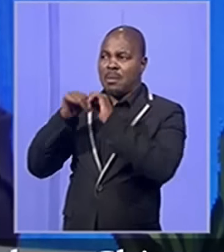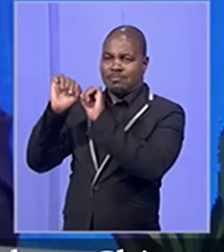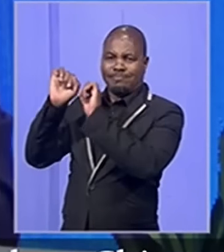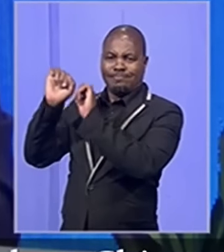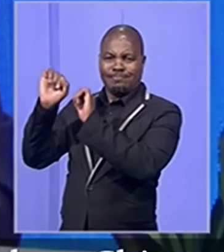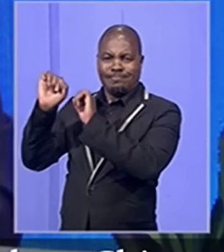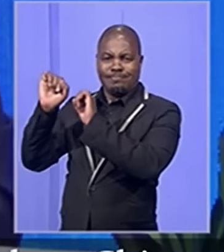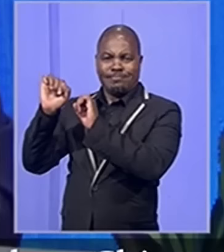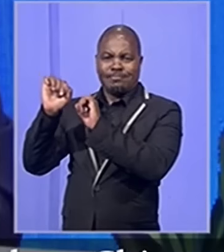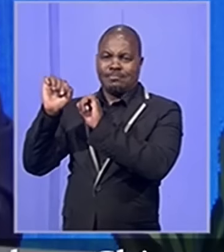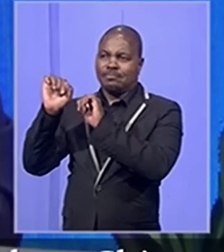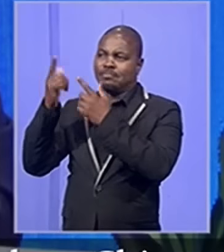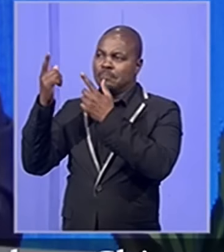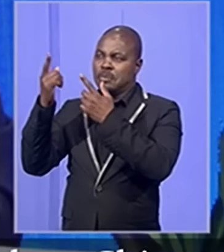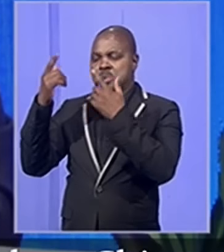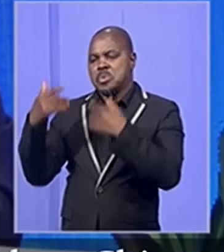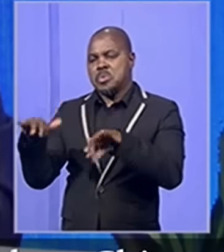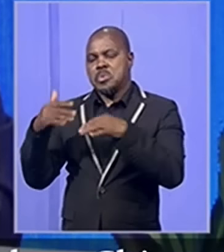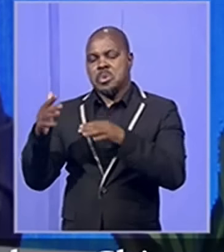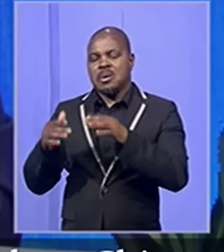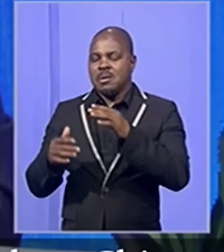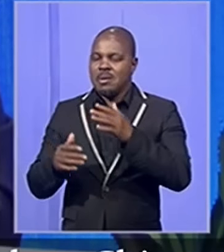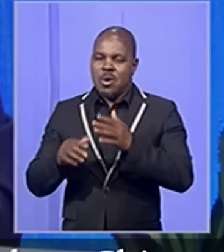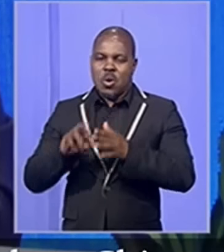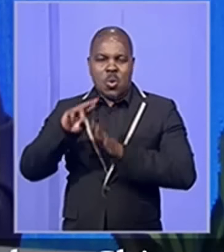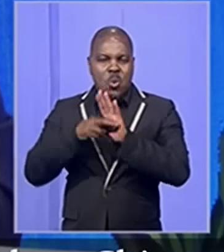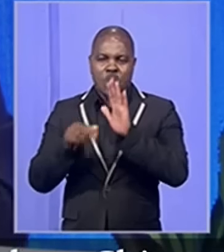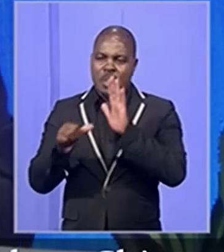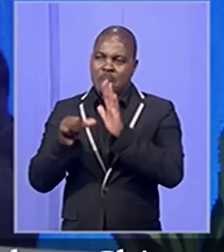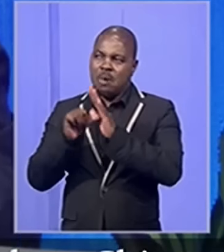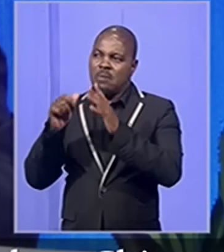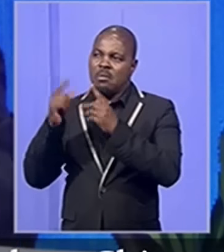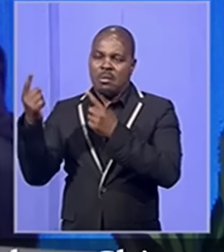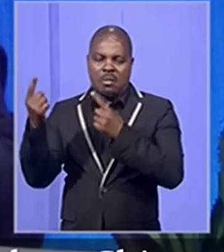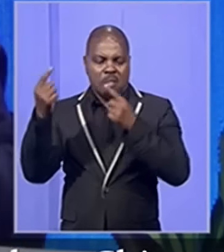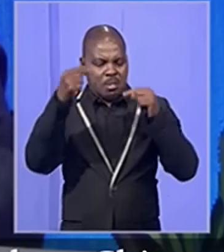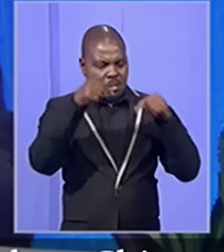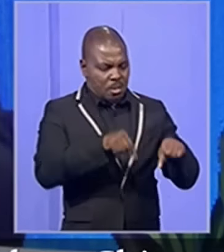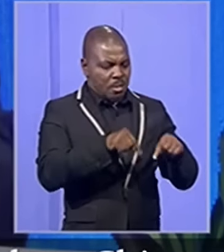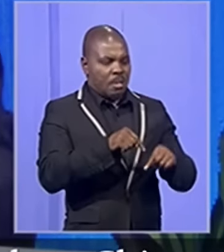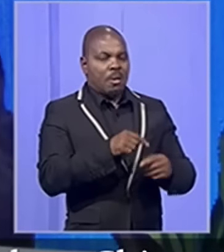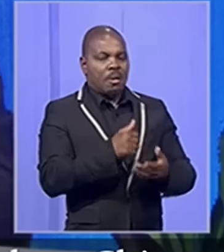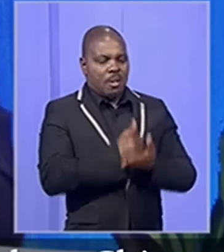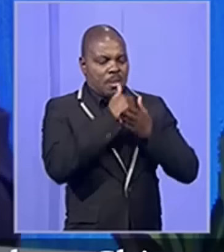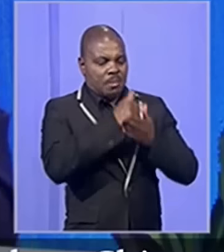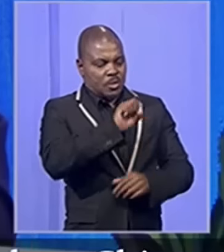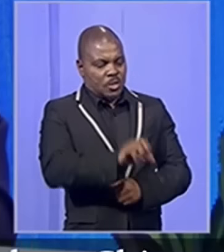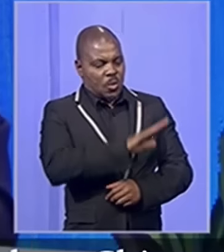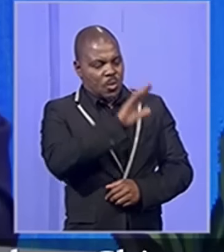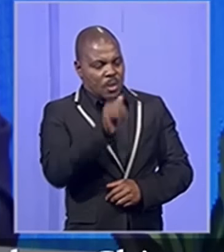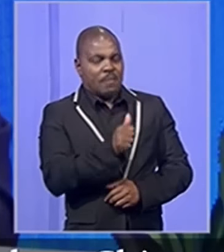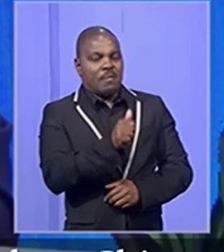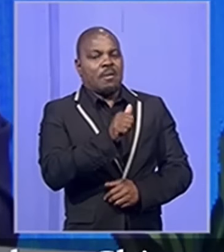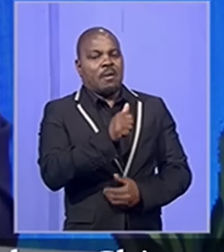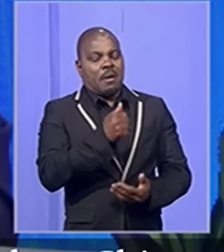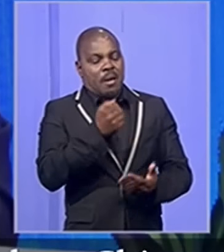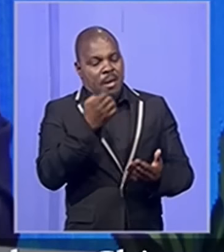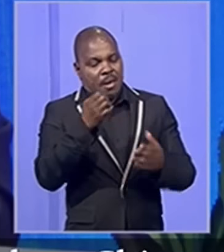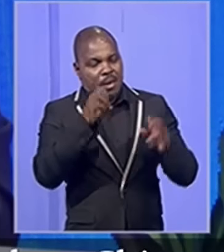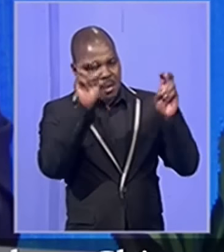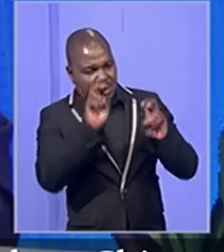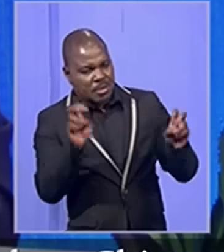have been playing a role in improving our energy system in South